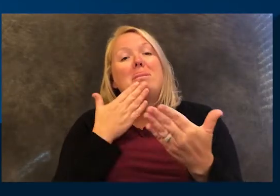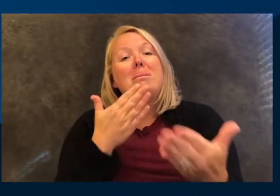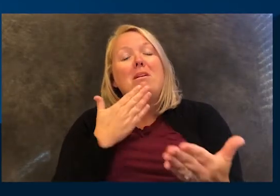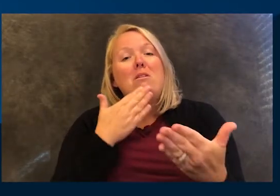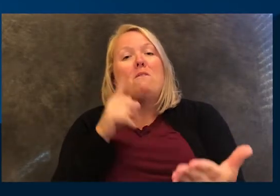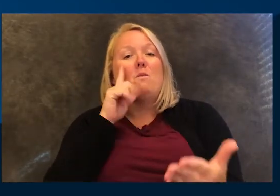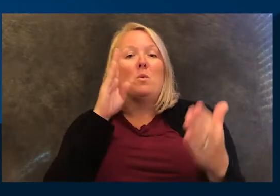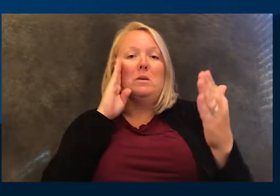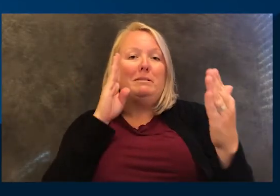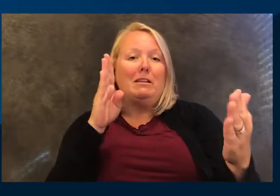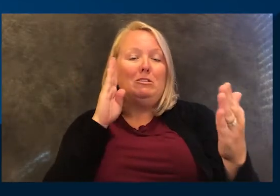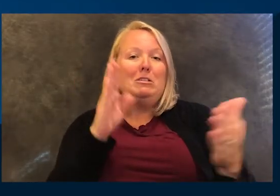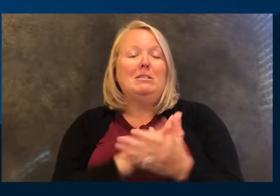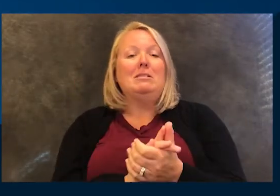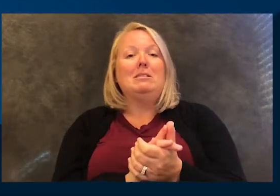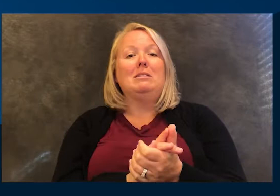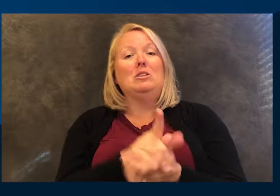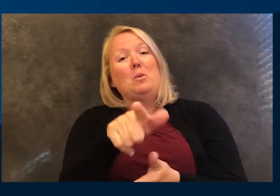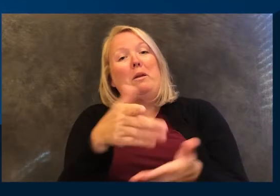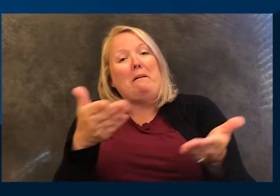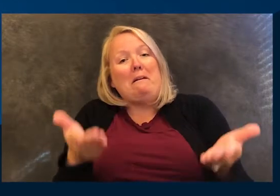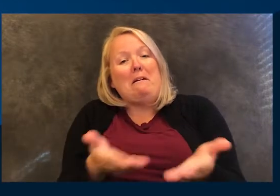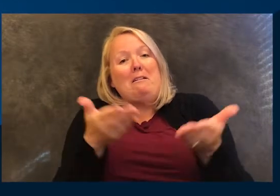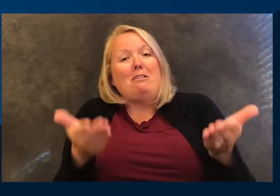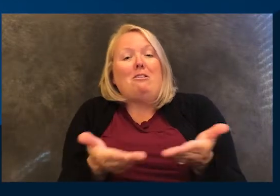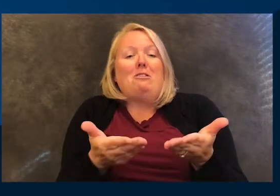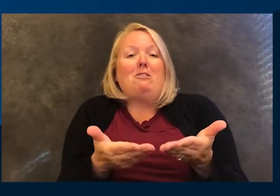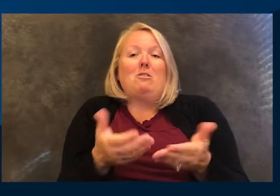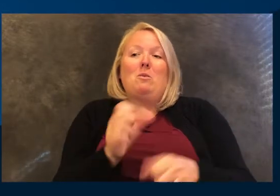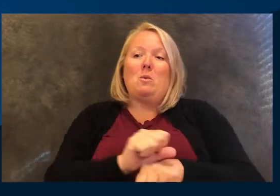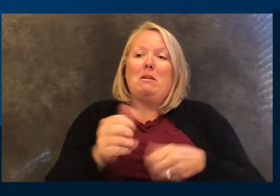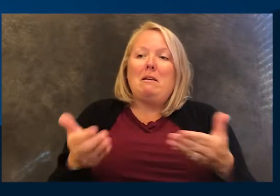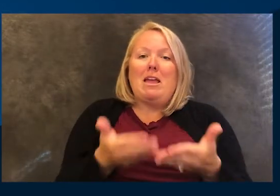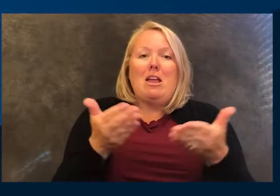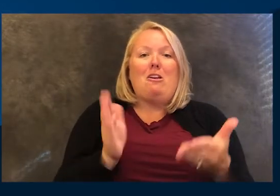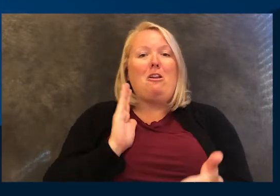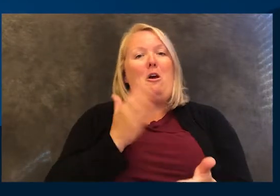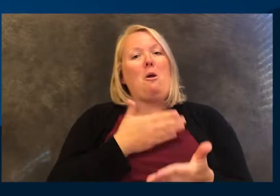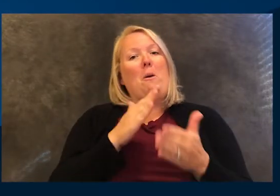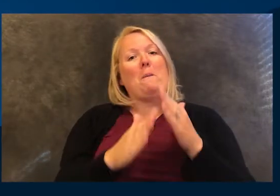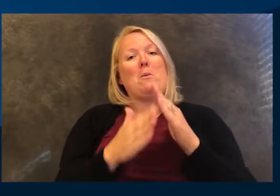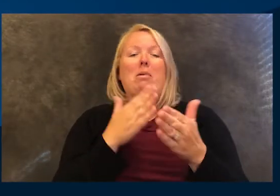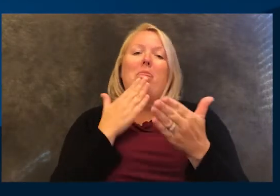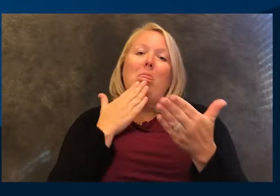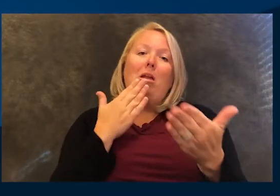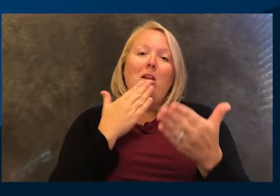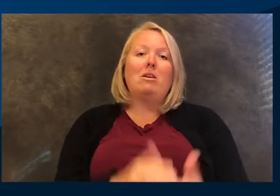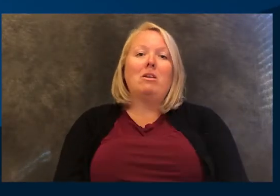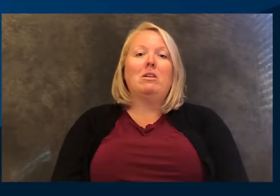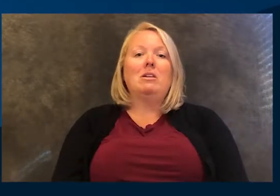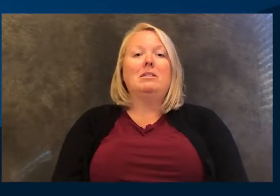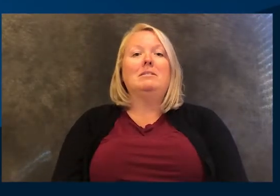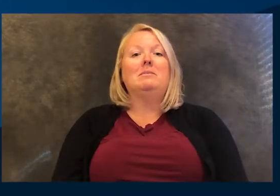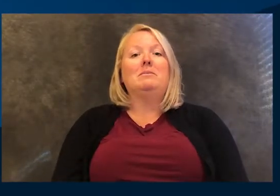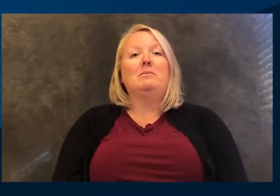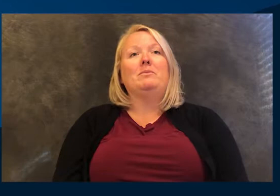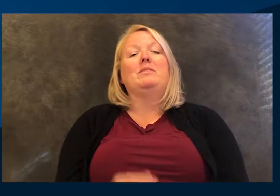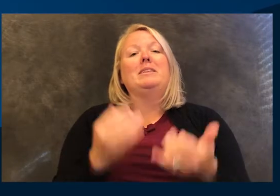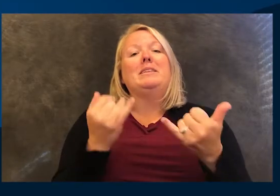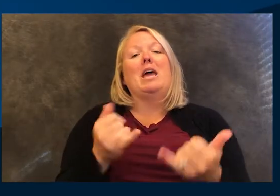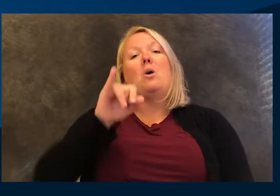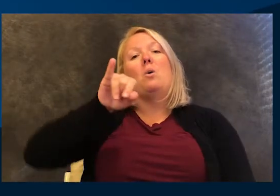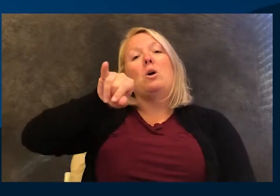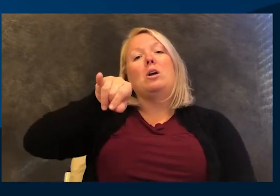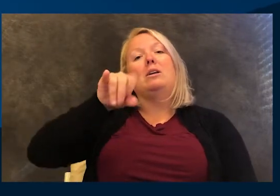attention and thank you for being here and all that you're doing for Michigan medicine in our community. I'd like to now introduce Dr. Jeff Desmond, our Chief